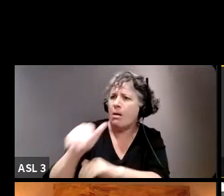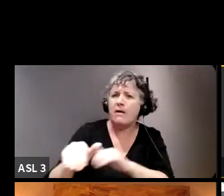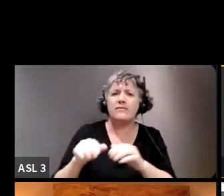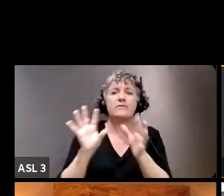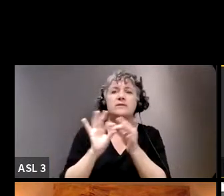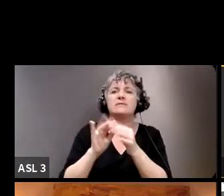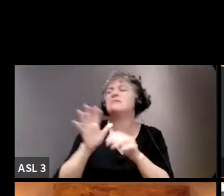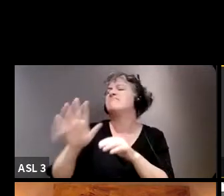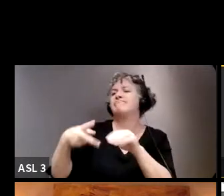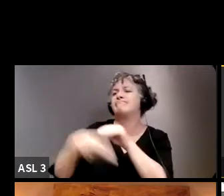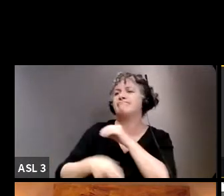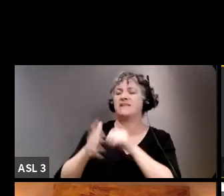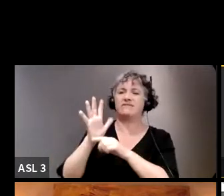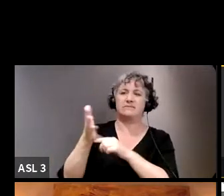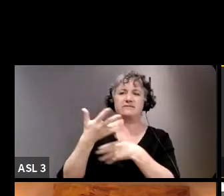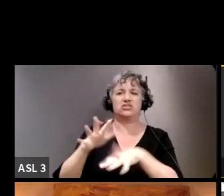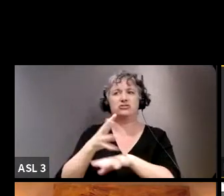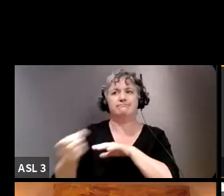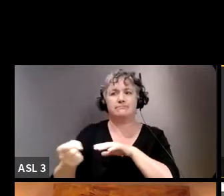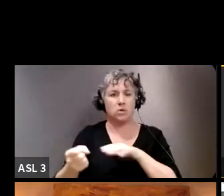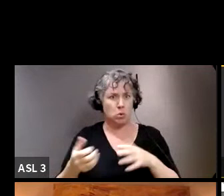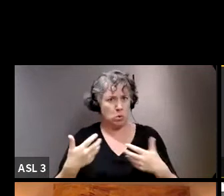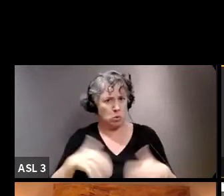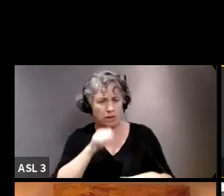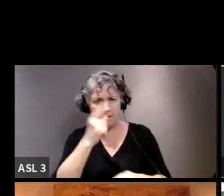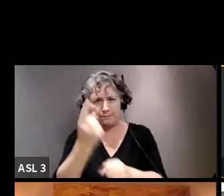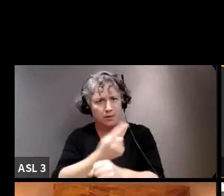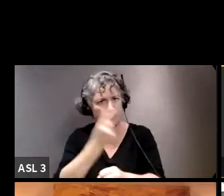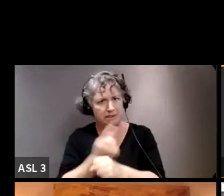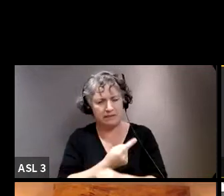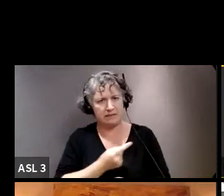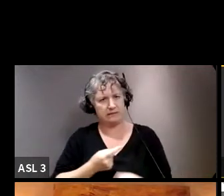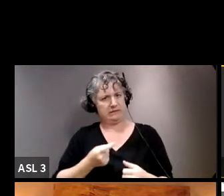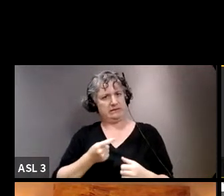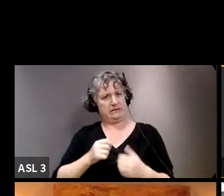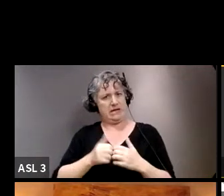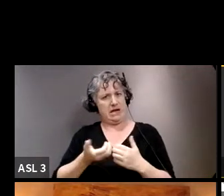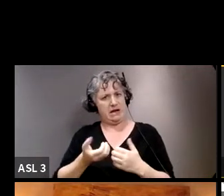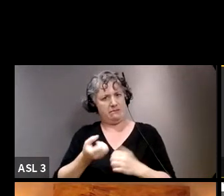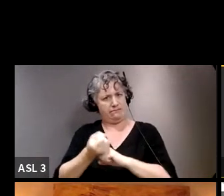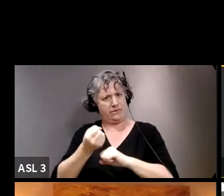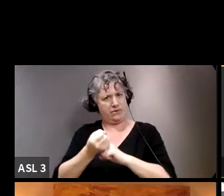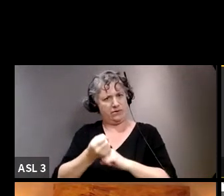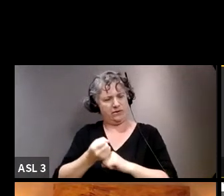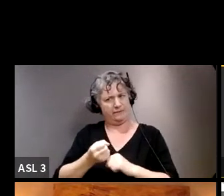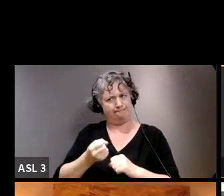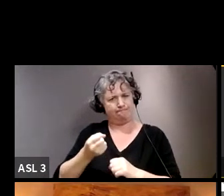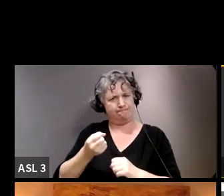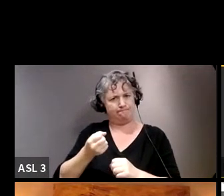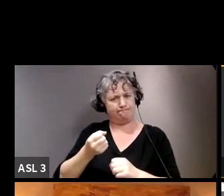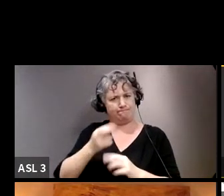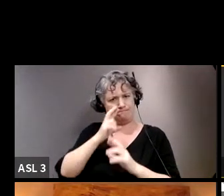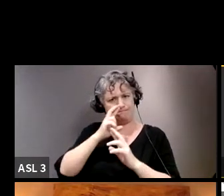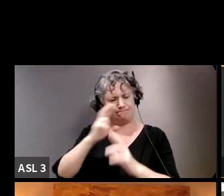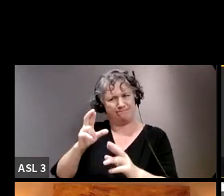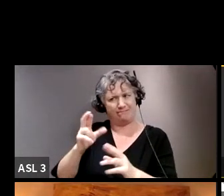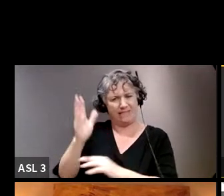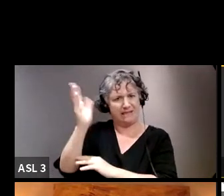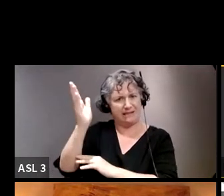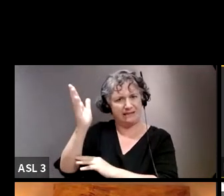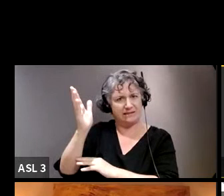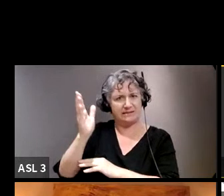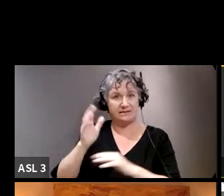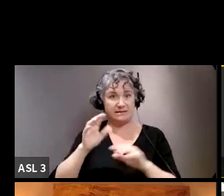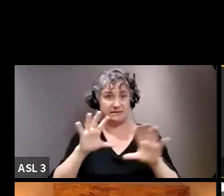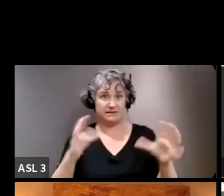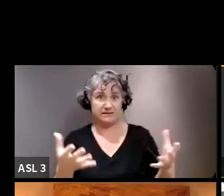or spoken over this is a wildly inappropriate way to engage with delegates especially in a forum like this which as we all know is not